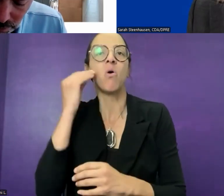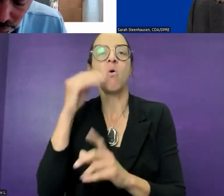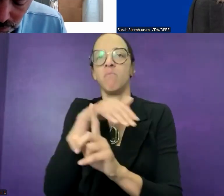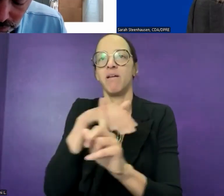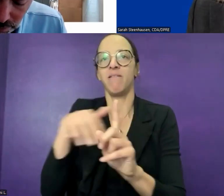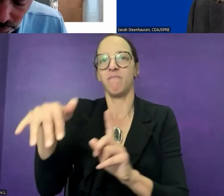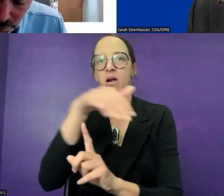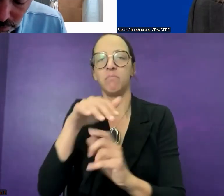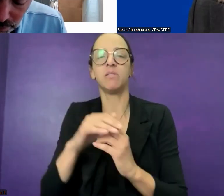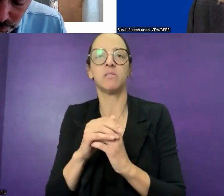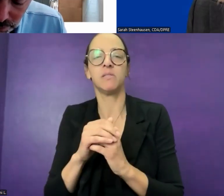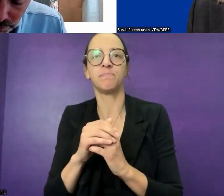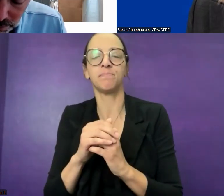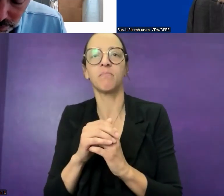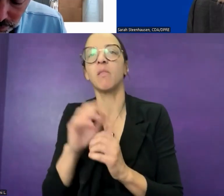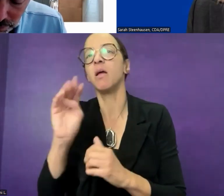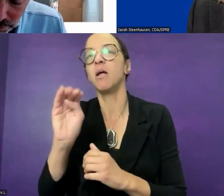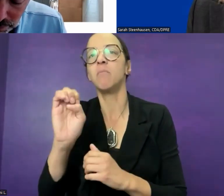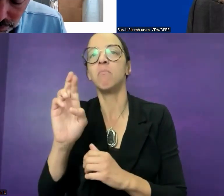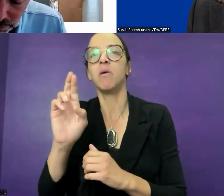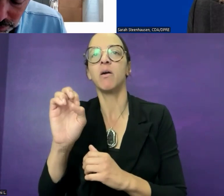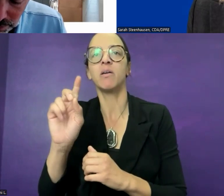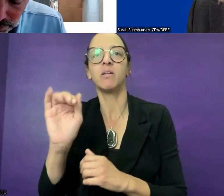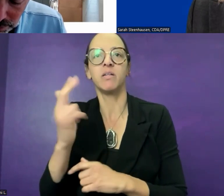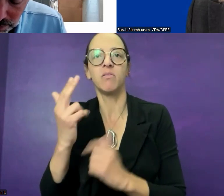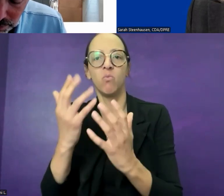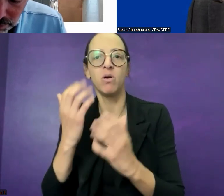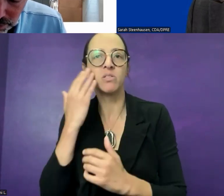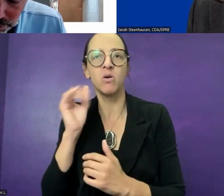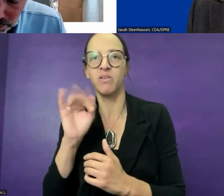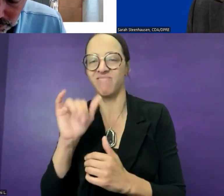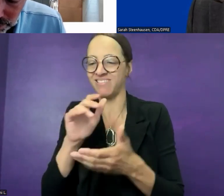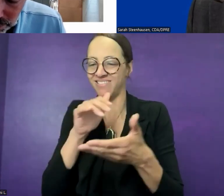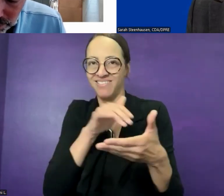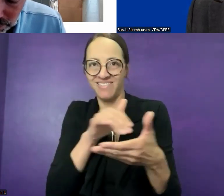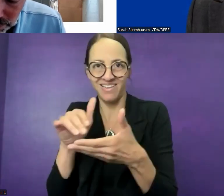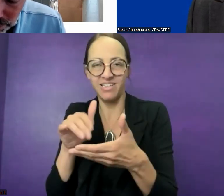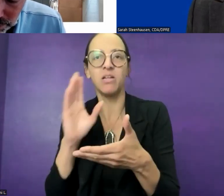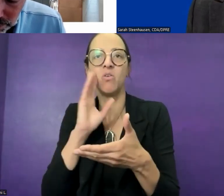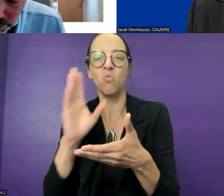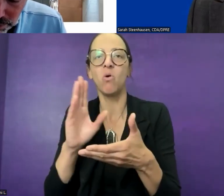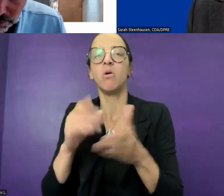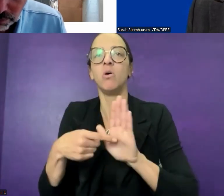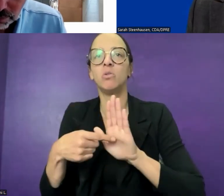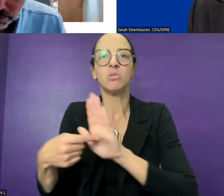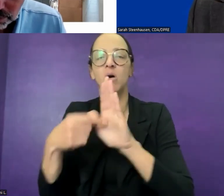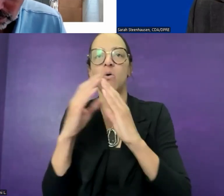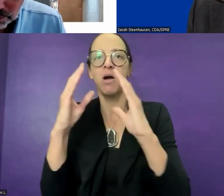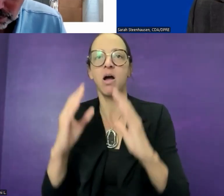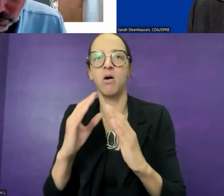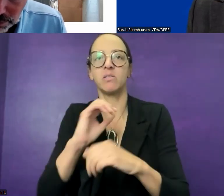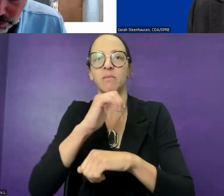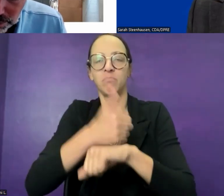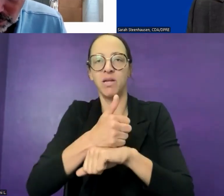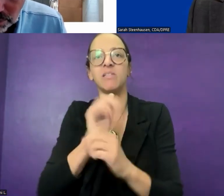will consider these sorts of housing-based option models. Mark, this is somewhat similar to the SASH